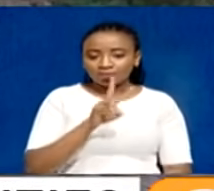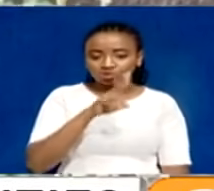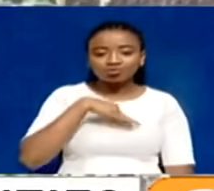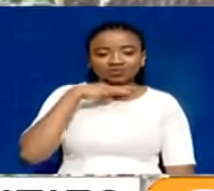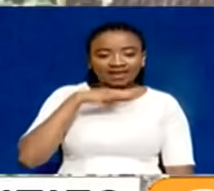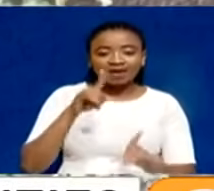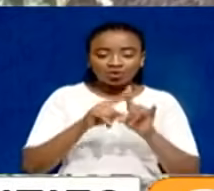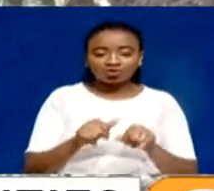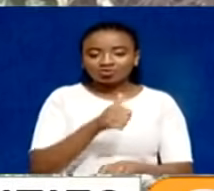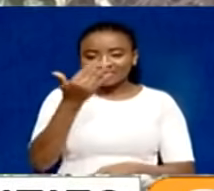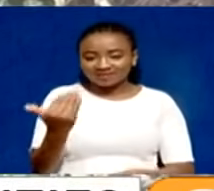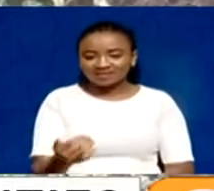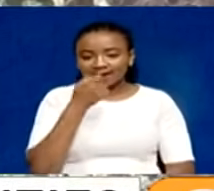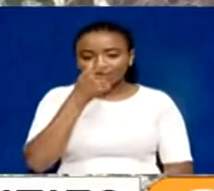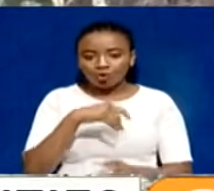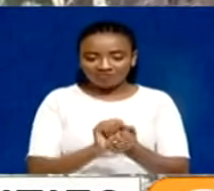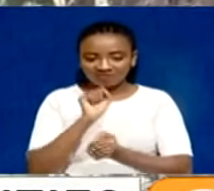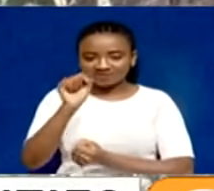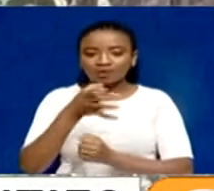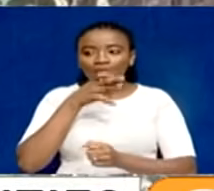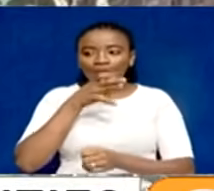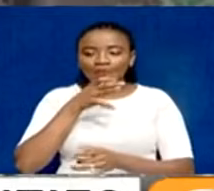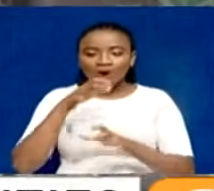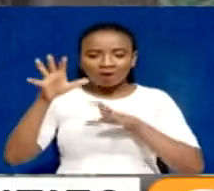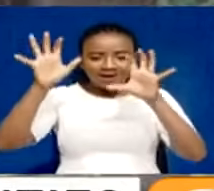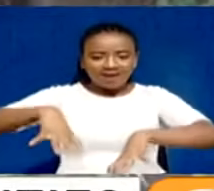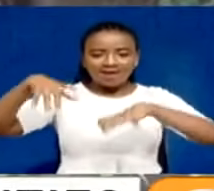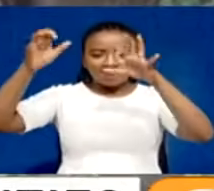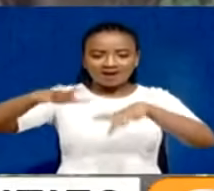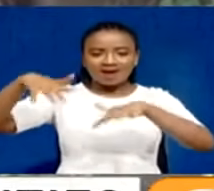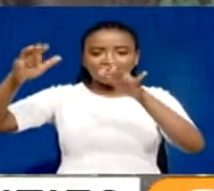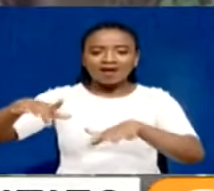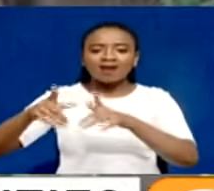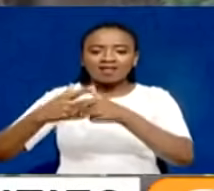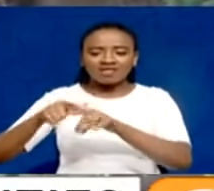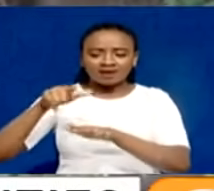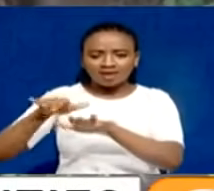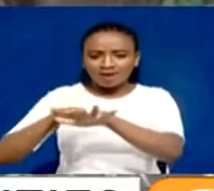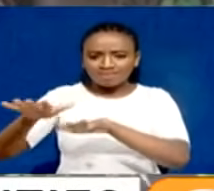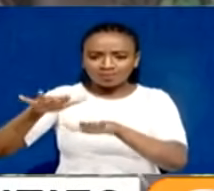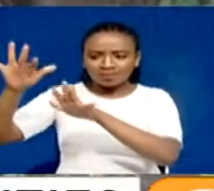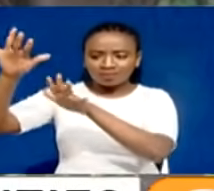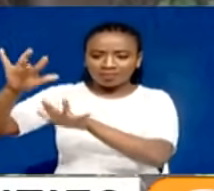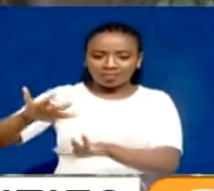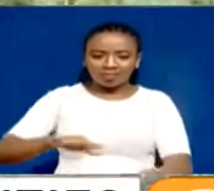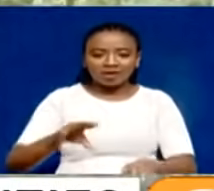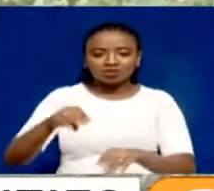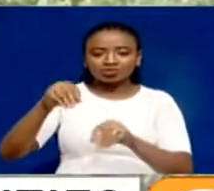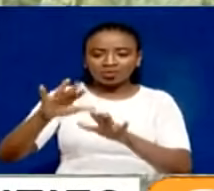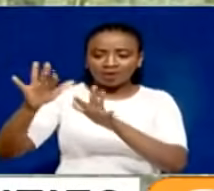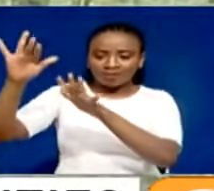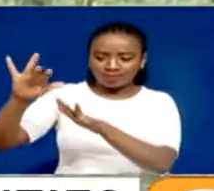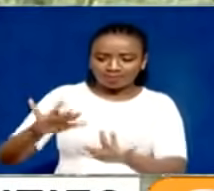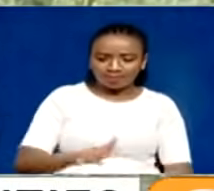15-year-old child who was buried alive after heavy rains triggered landslides and flash floods. John Mwadime lost his